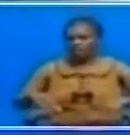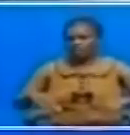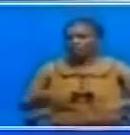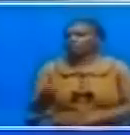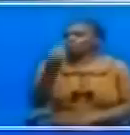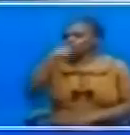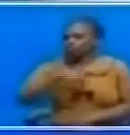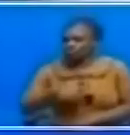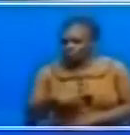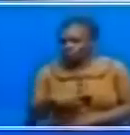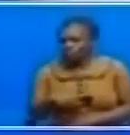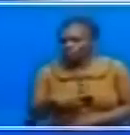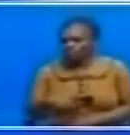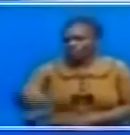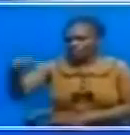consumed